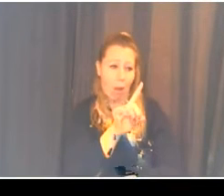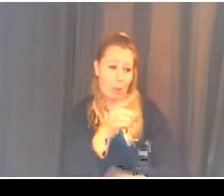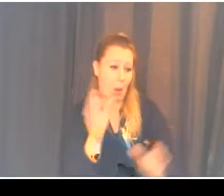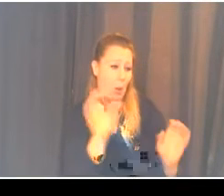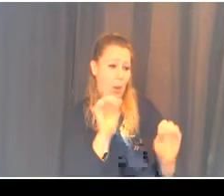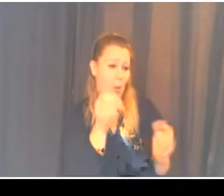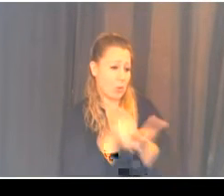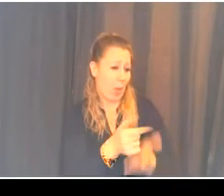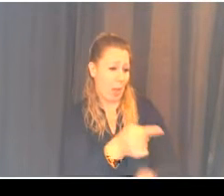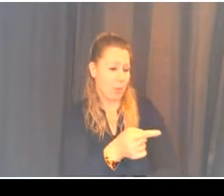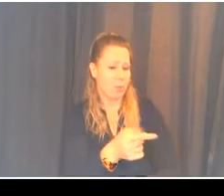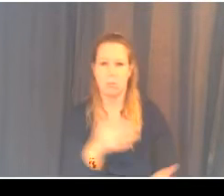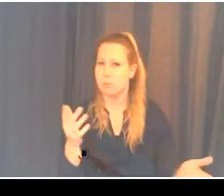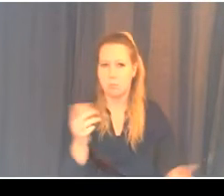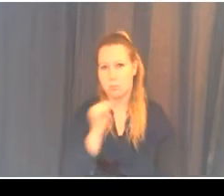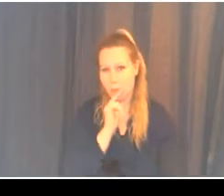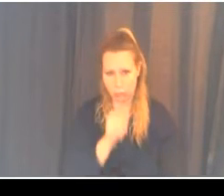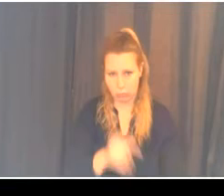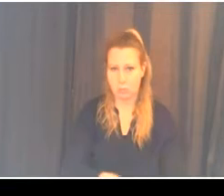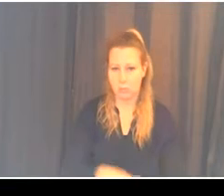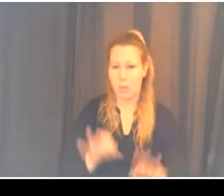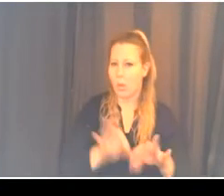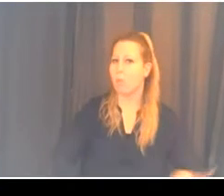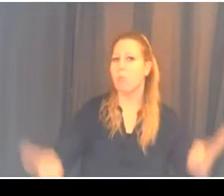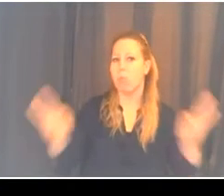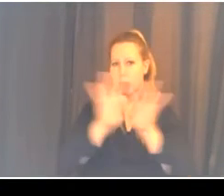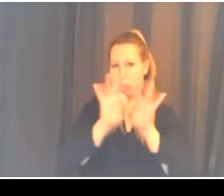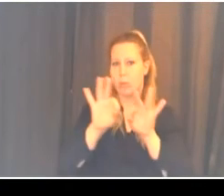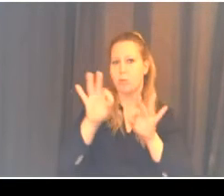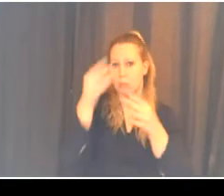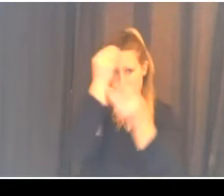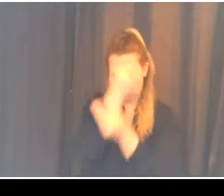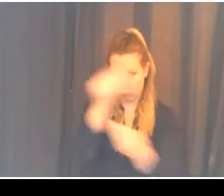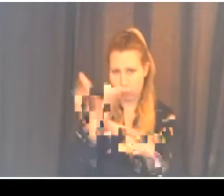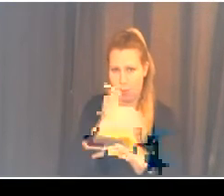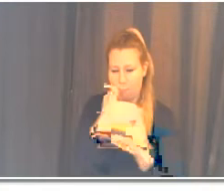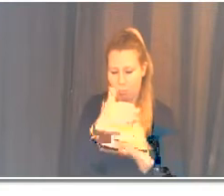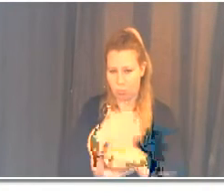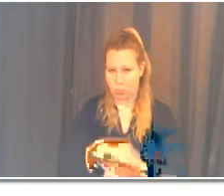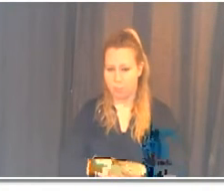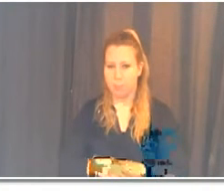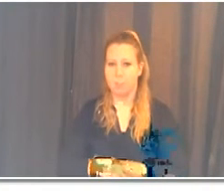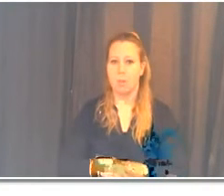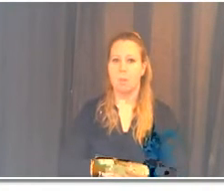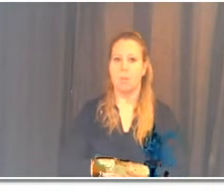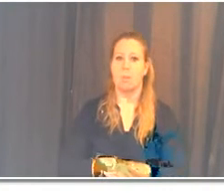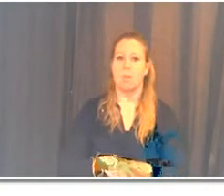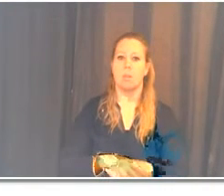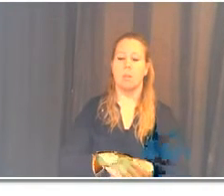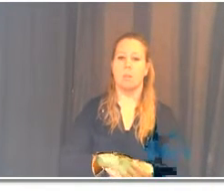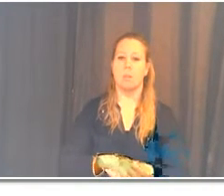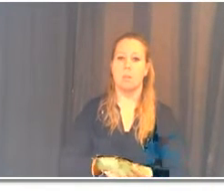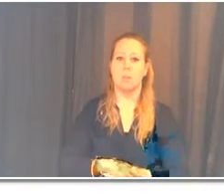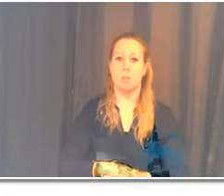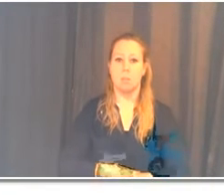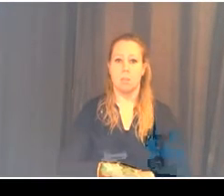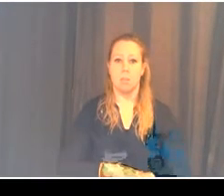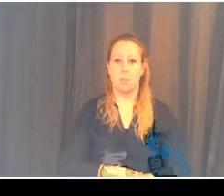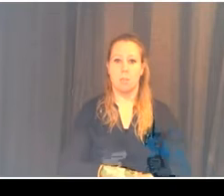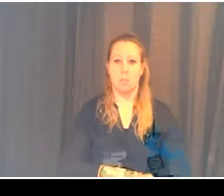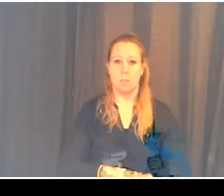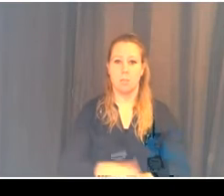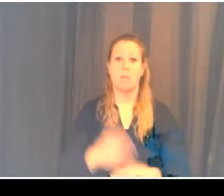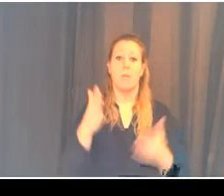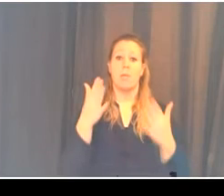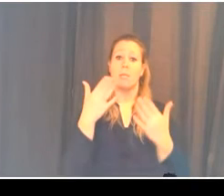who are still not accessing services or not getting the help they need when they do try and reach out while recognizing the